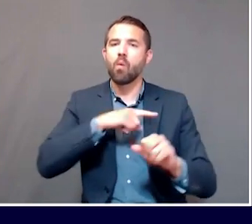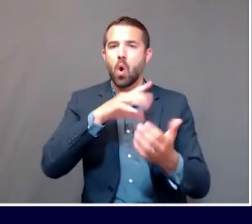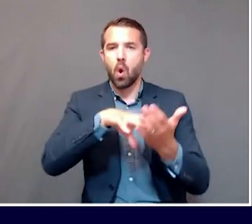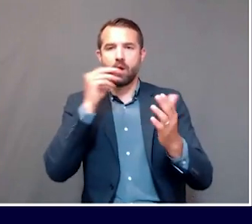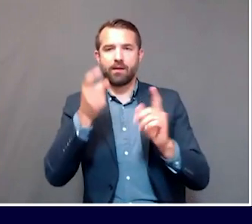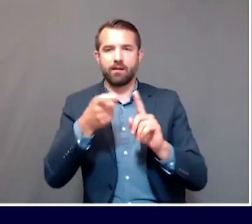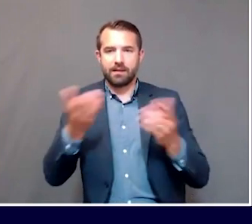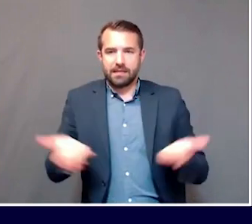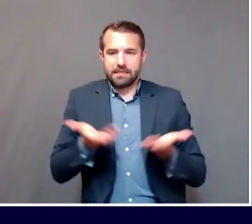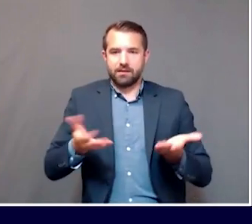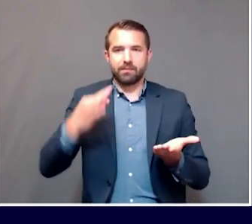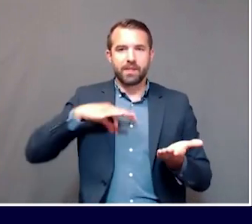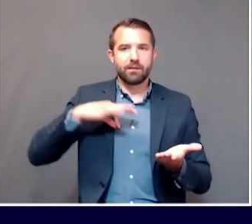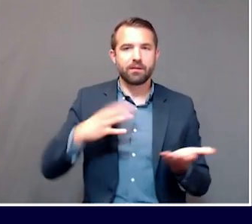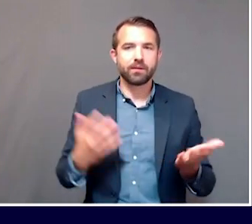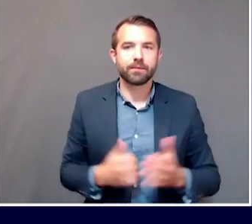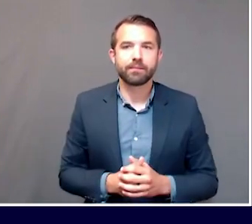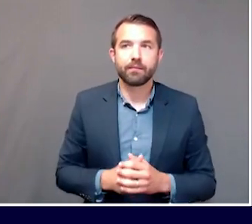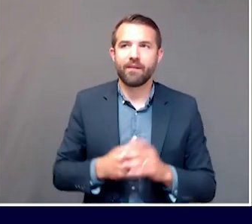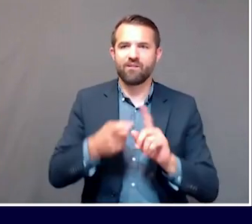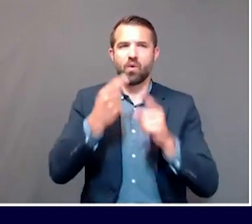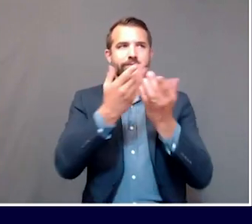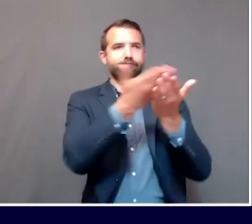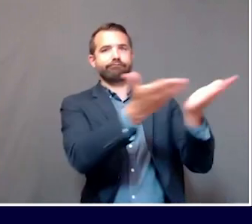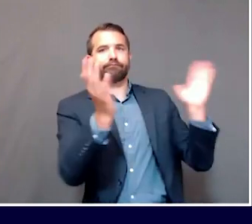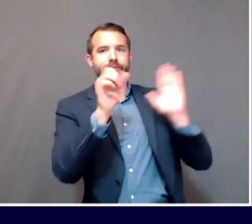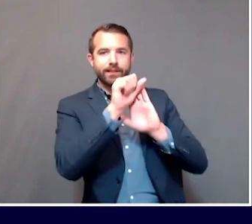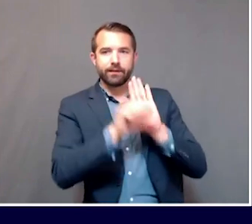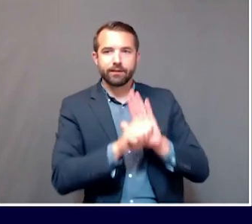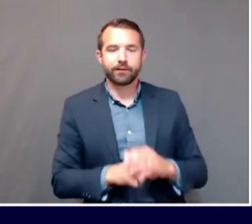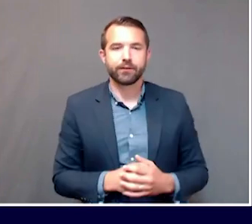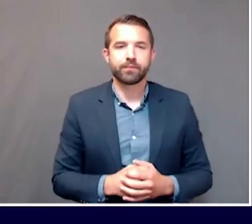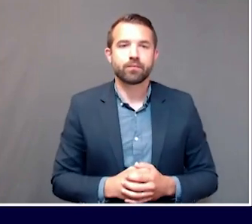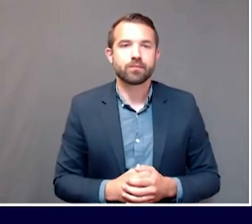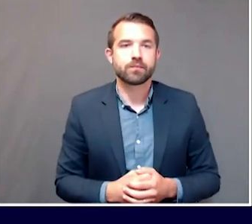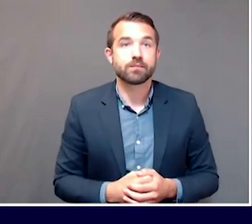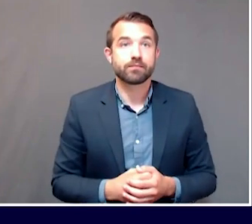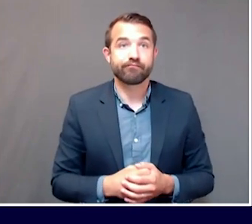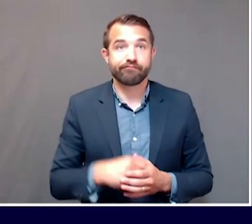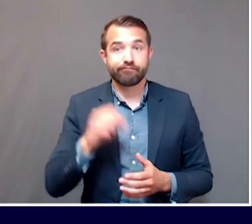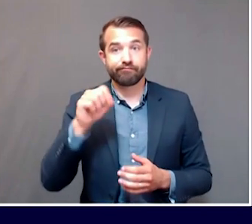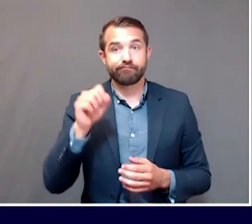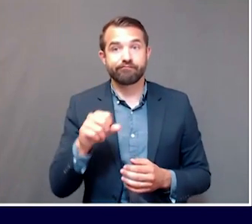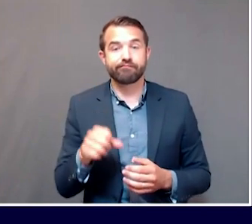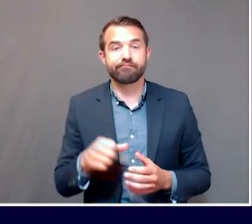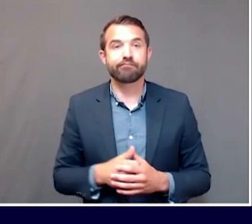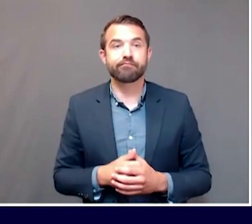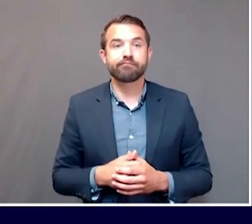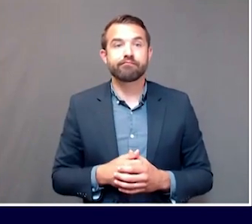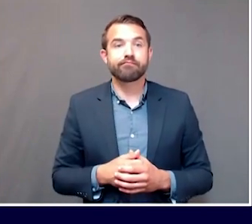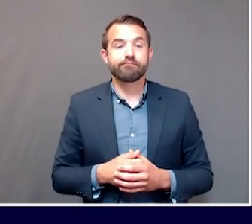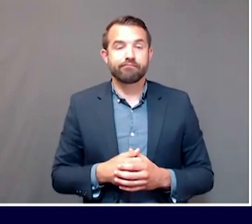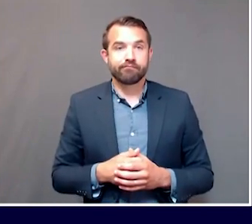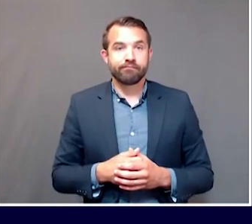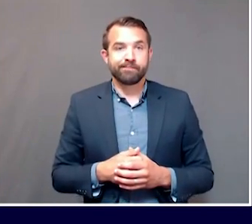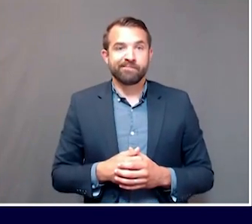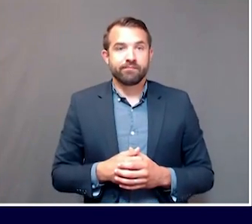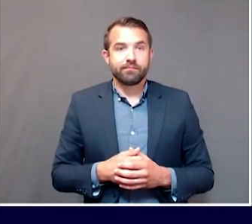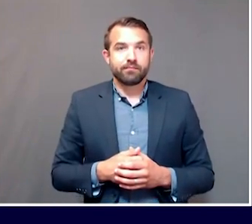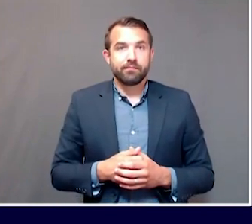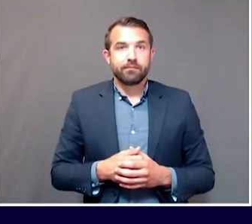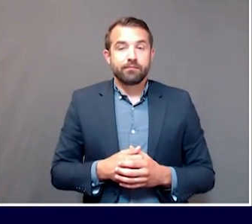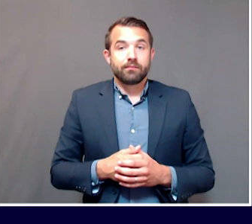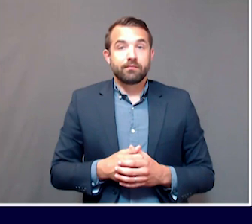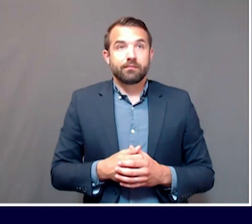Sure. So, David, a couple of observations. The first is on a per capita rate of